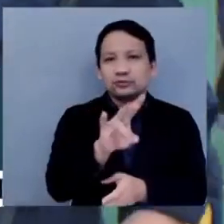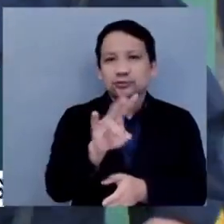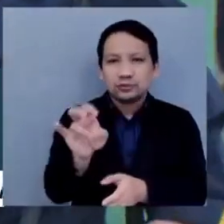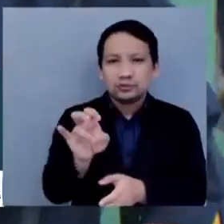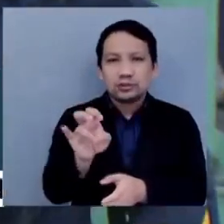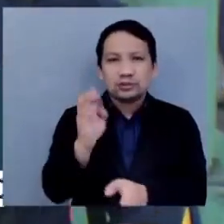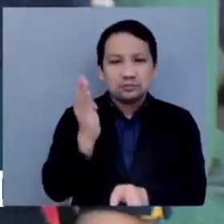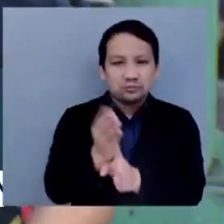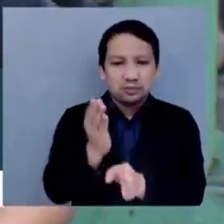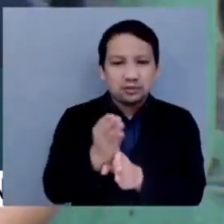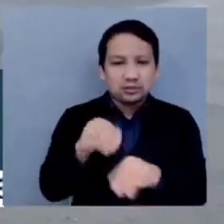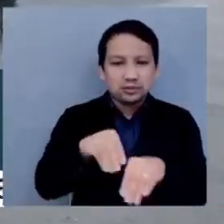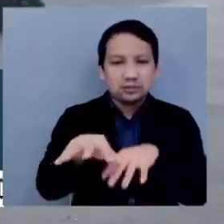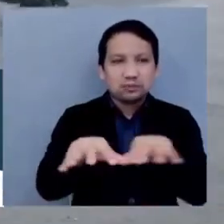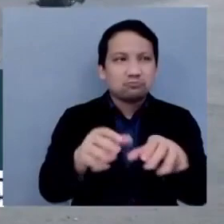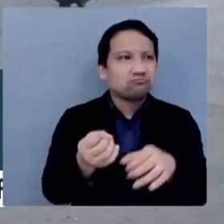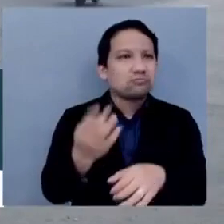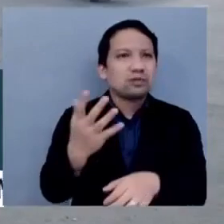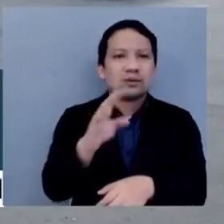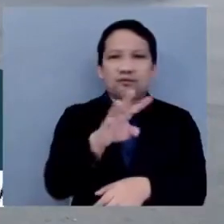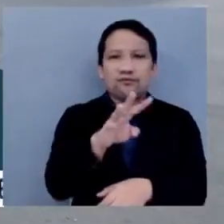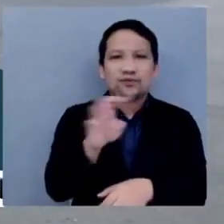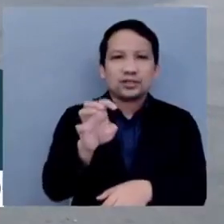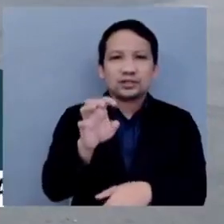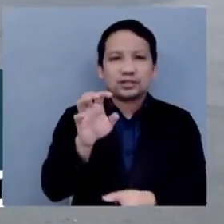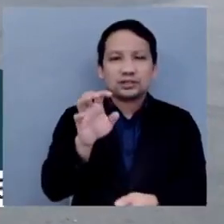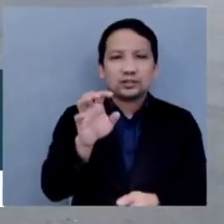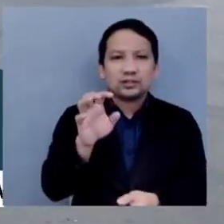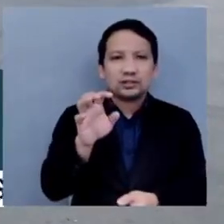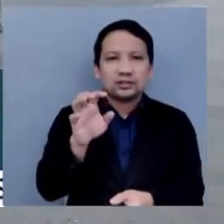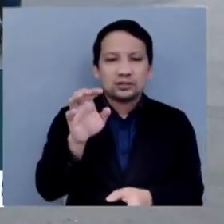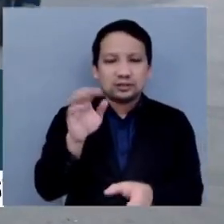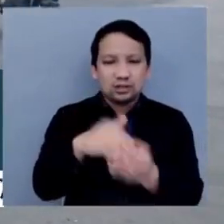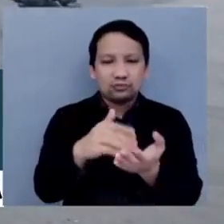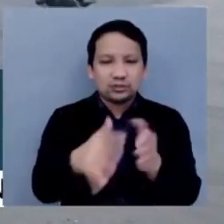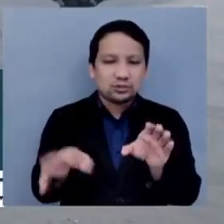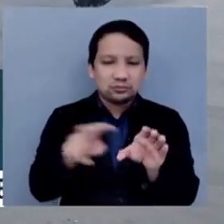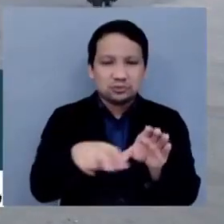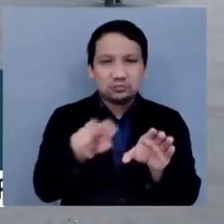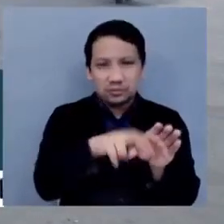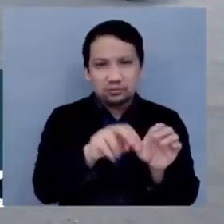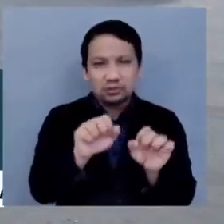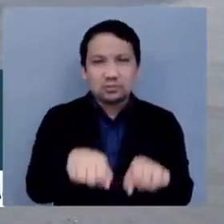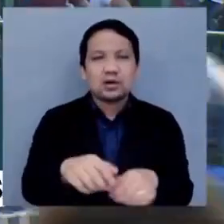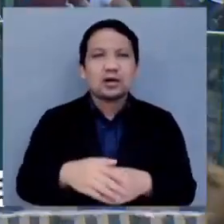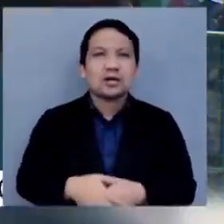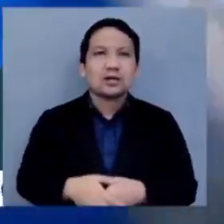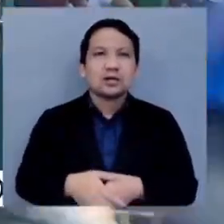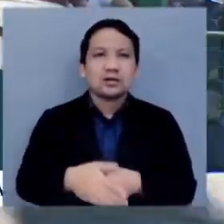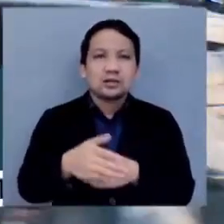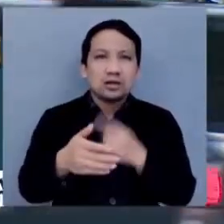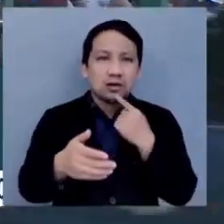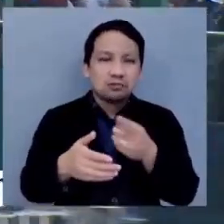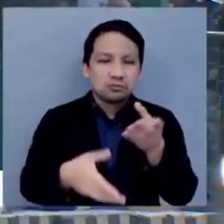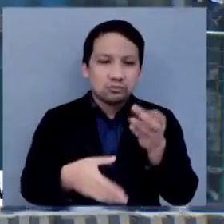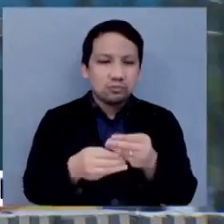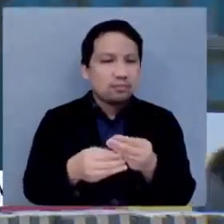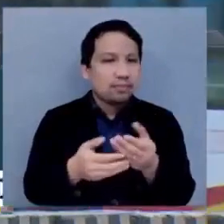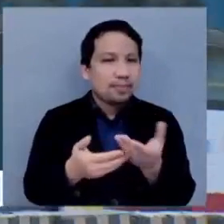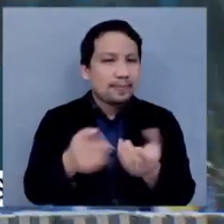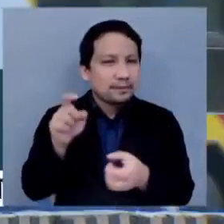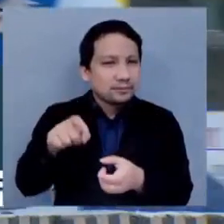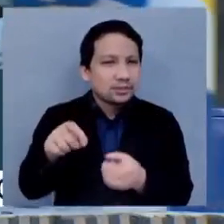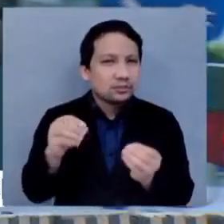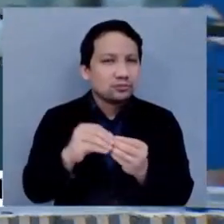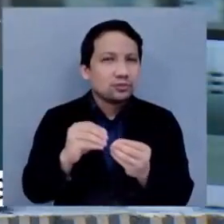buses conveying about 400,000 passengers. The Land Transportation Franchising Regulatory Board still needs to release